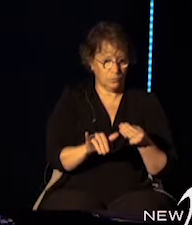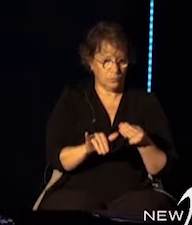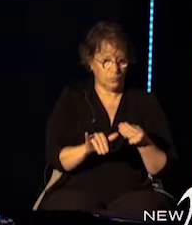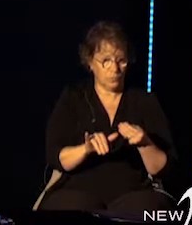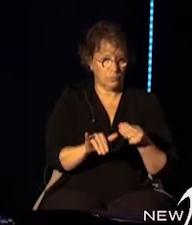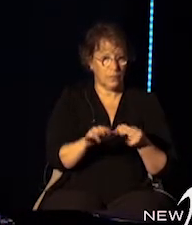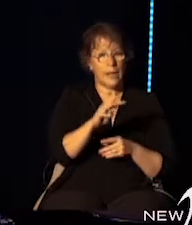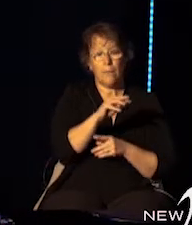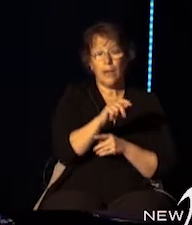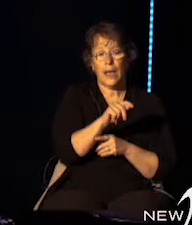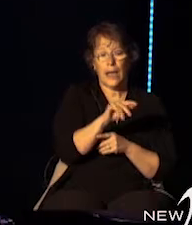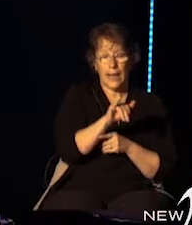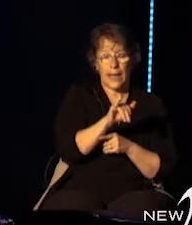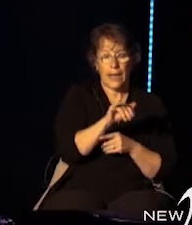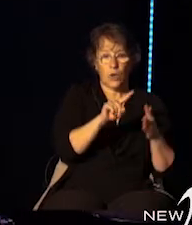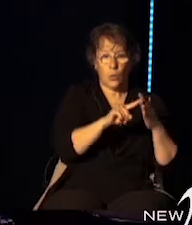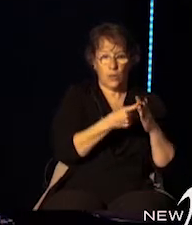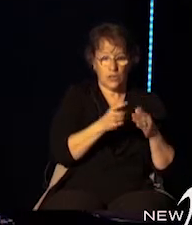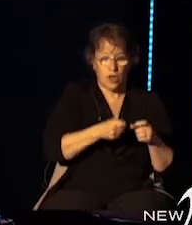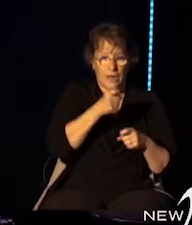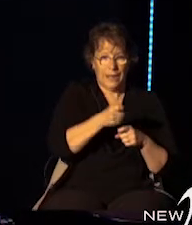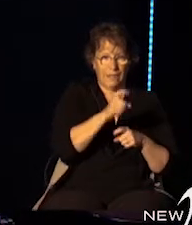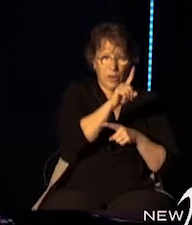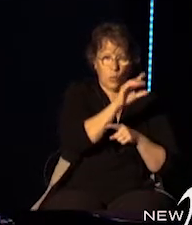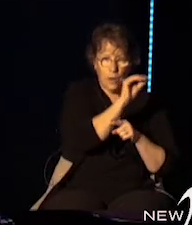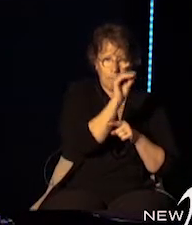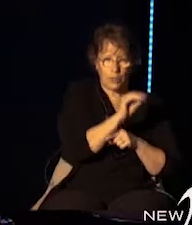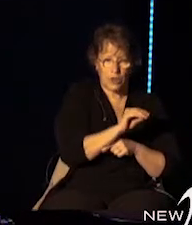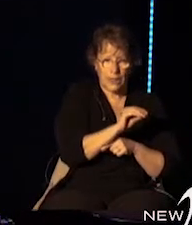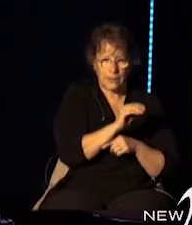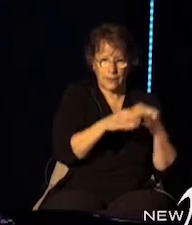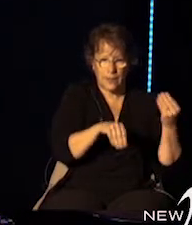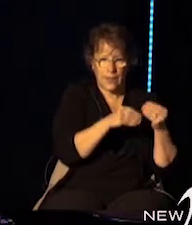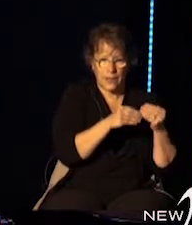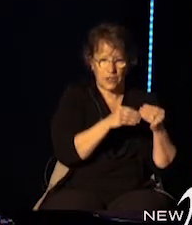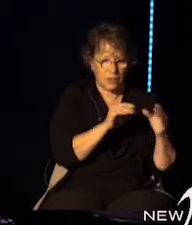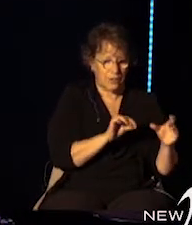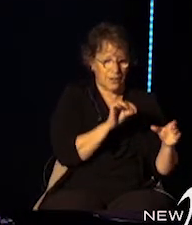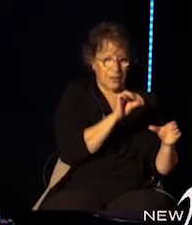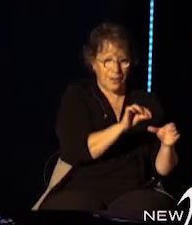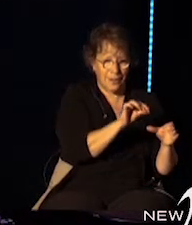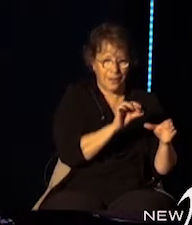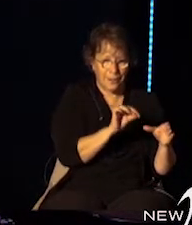May, 1% additional a month, so we could turn that dial slowly.